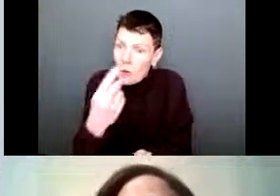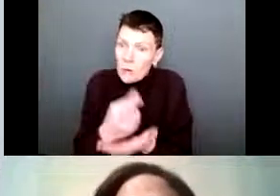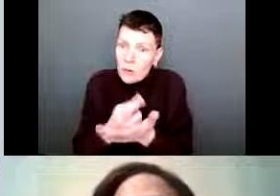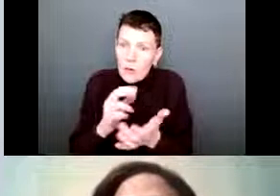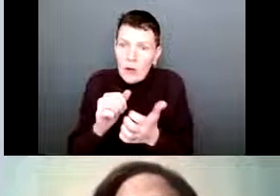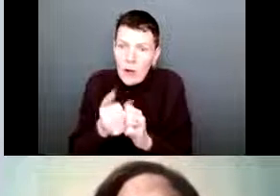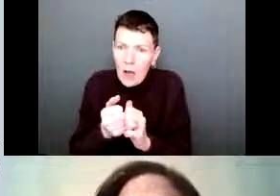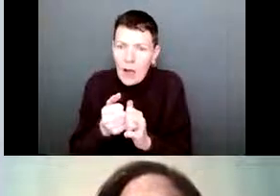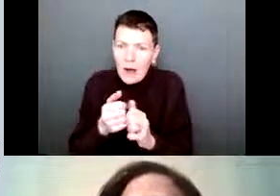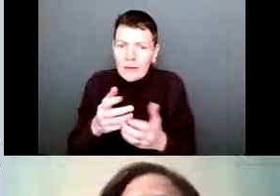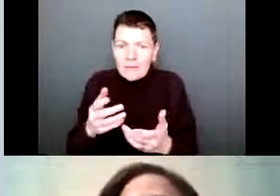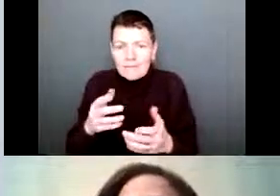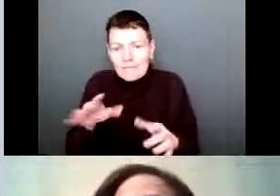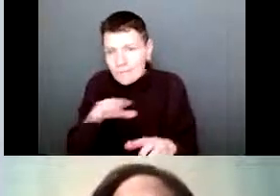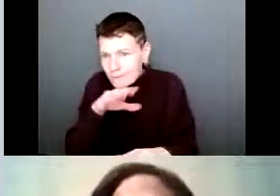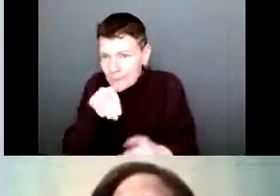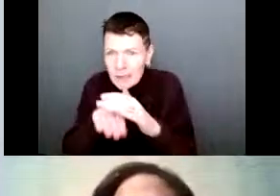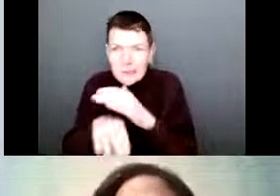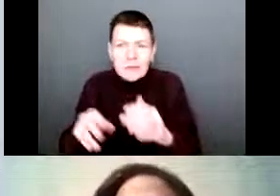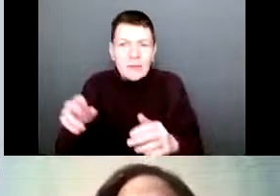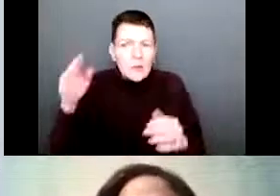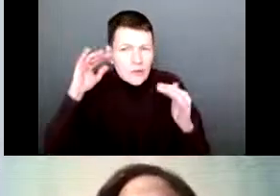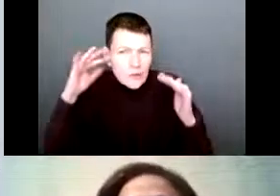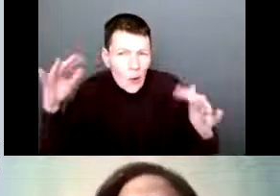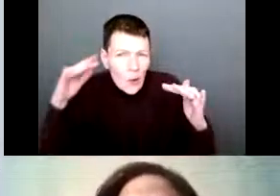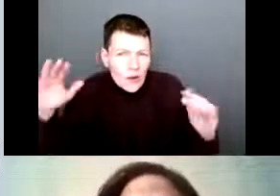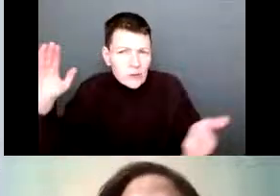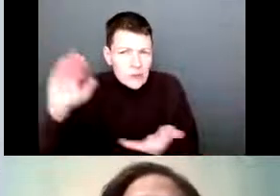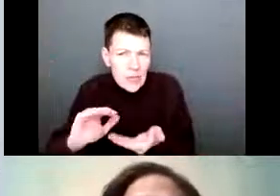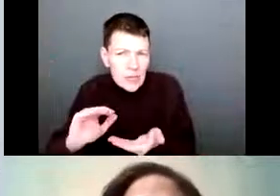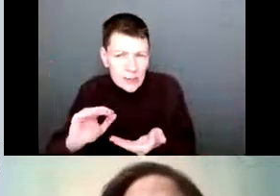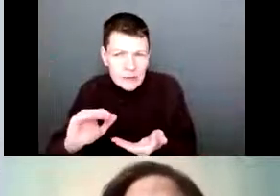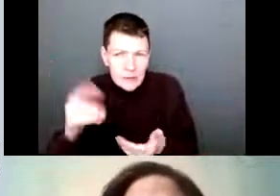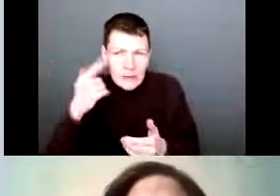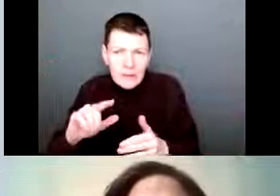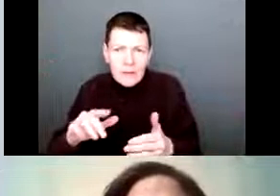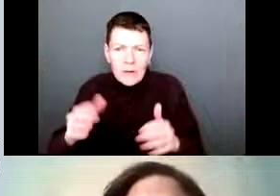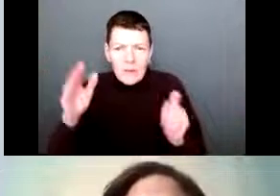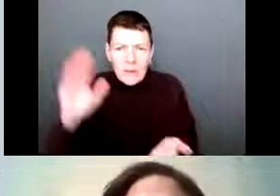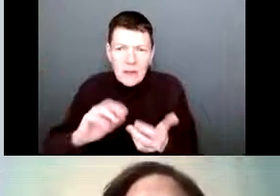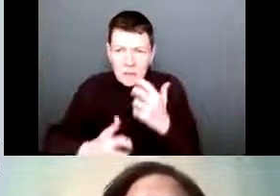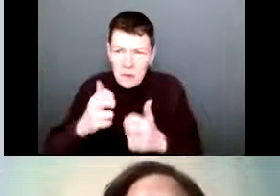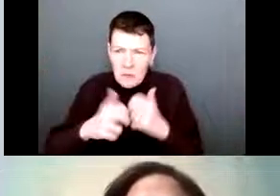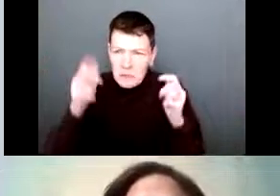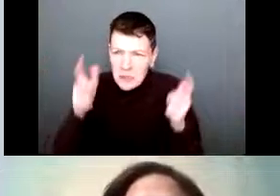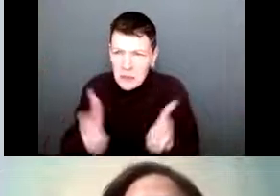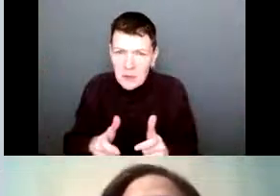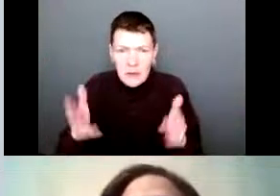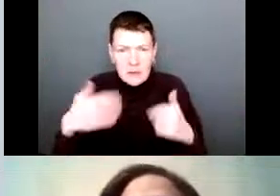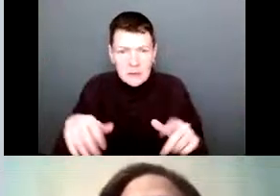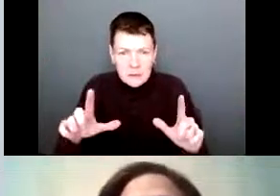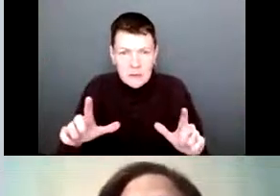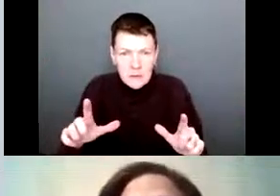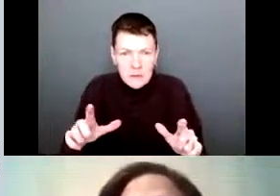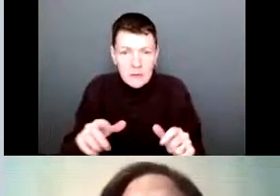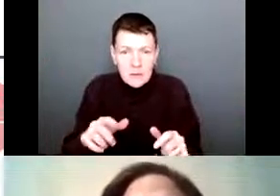get to noise reduction as one means of lowering the problem of hearing loss. The next one. In this part,